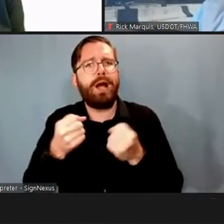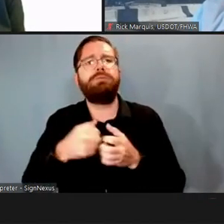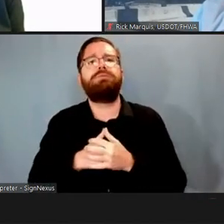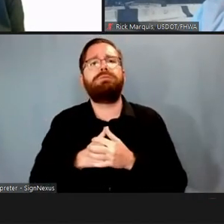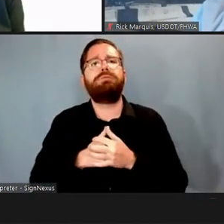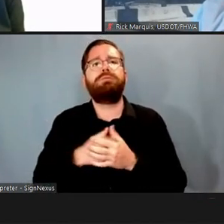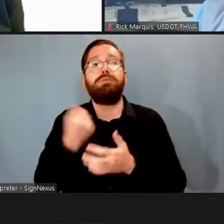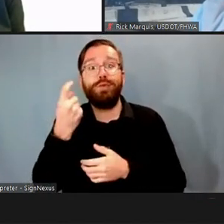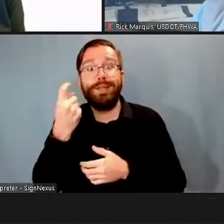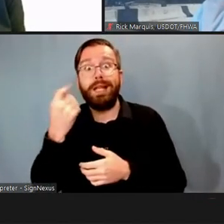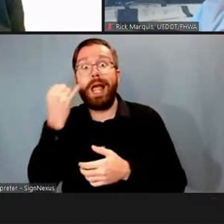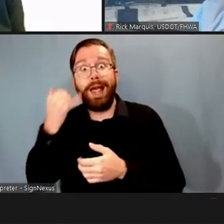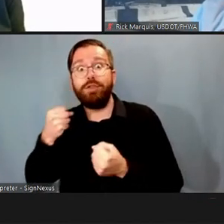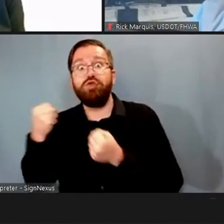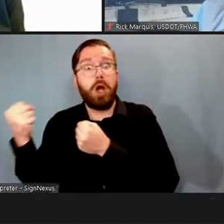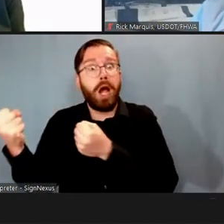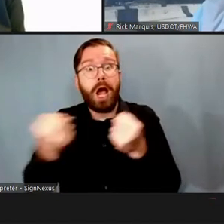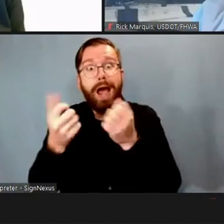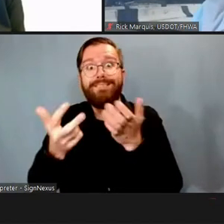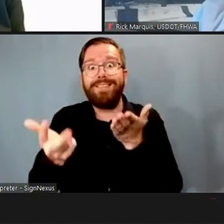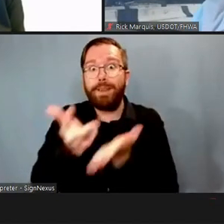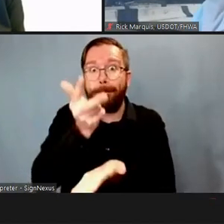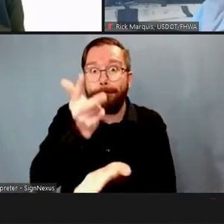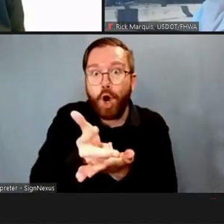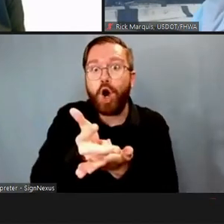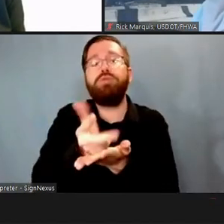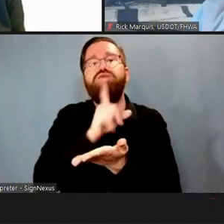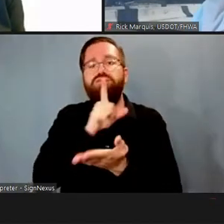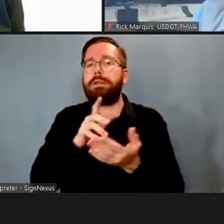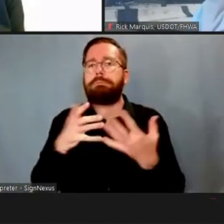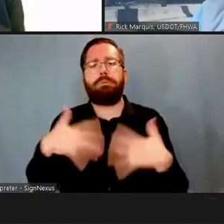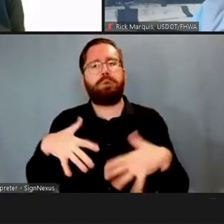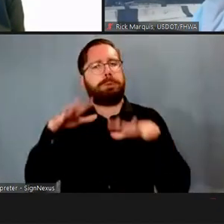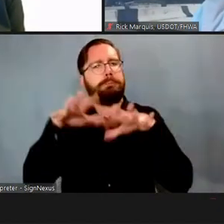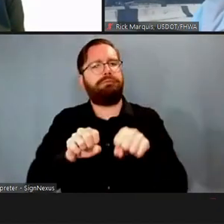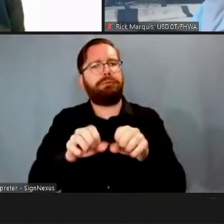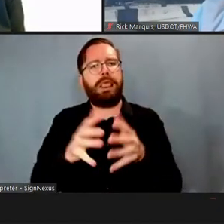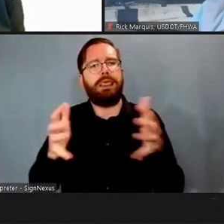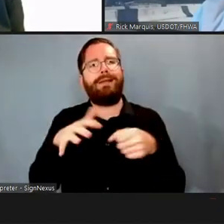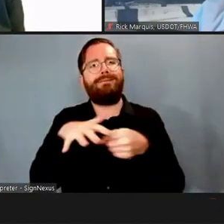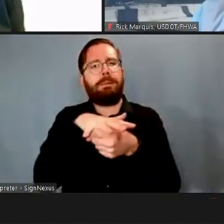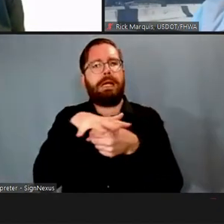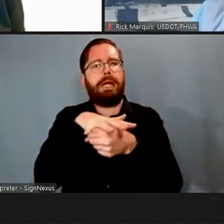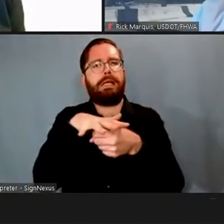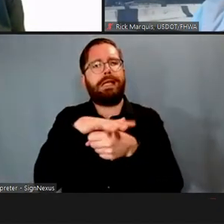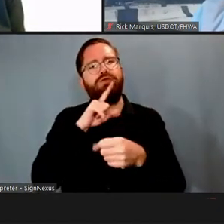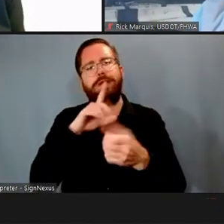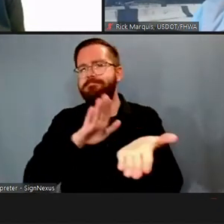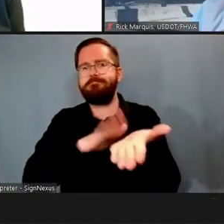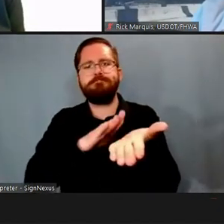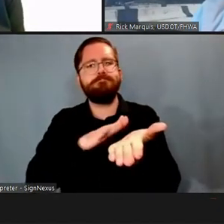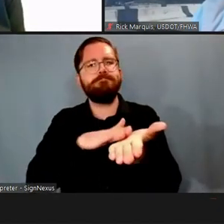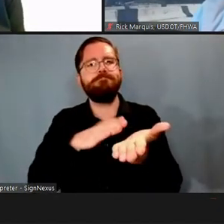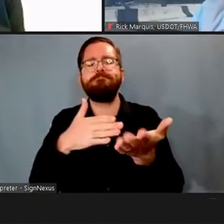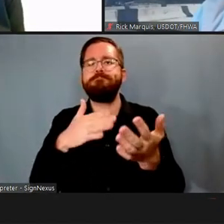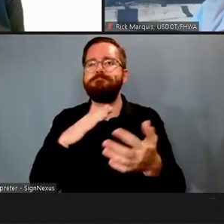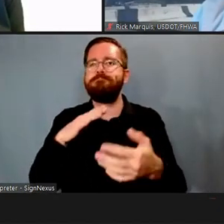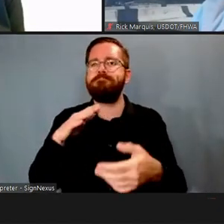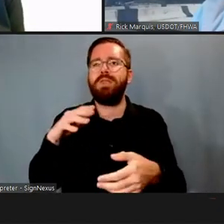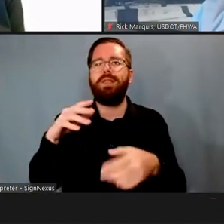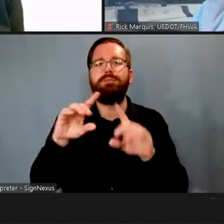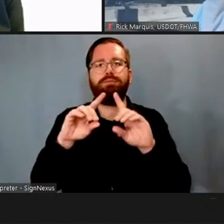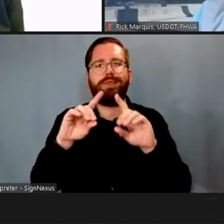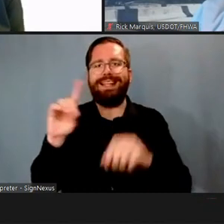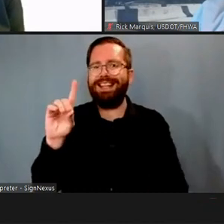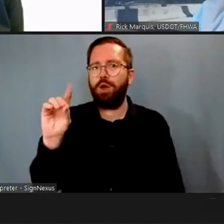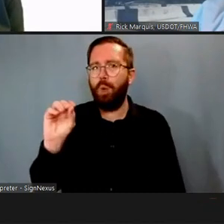parking in low in manhattan so i i commend uh the panel and uh the department of transportation for putting